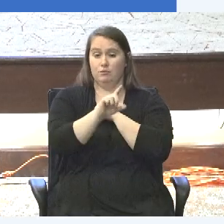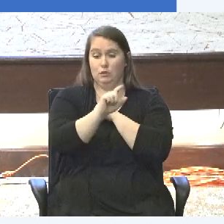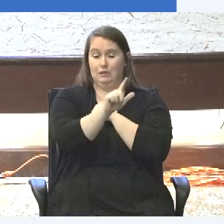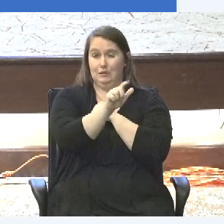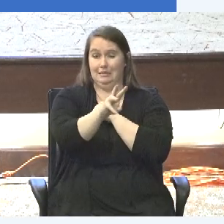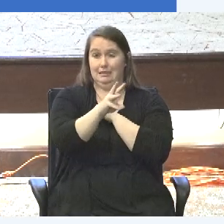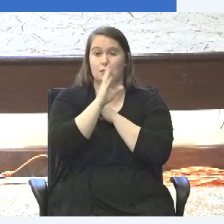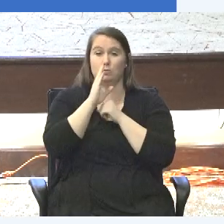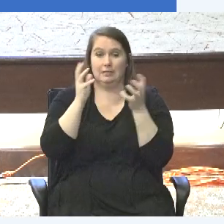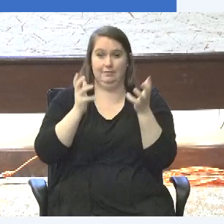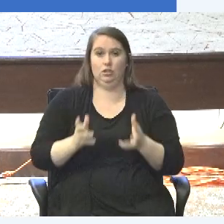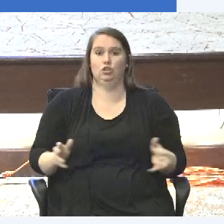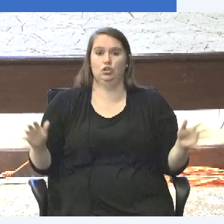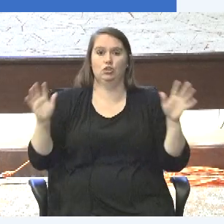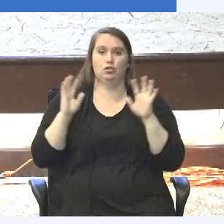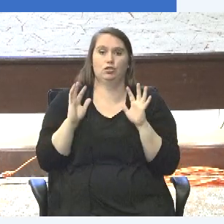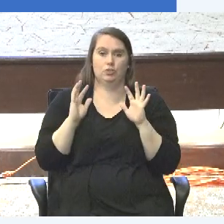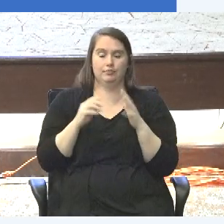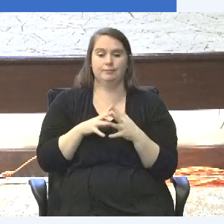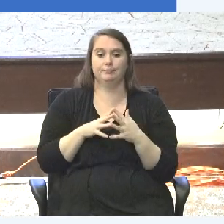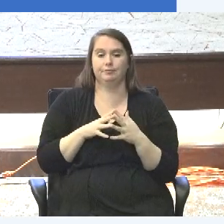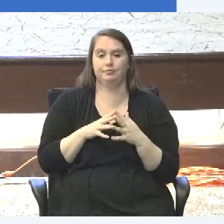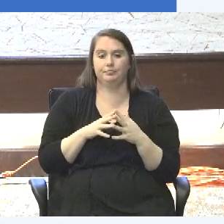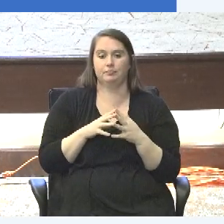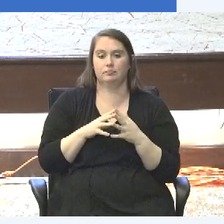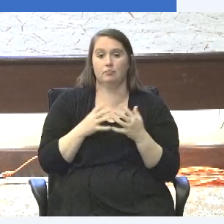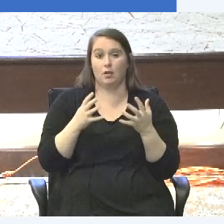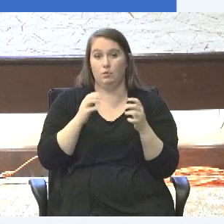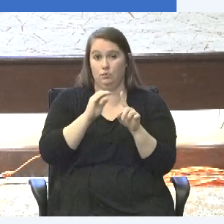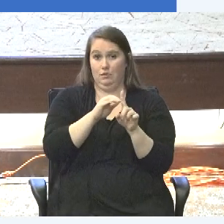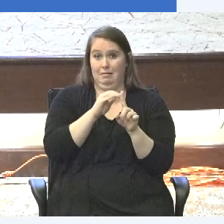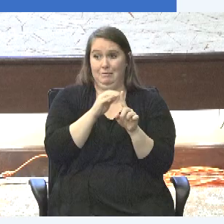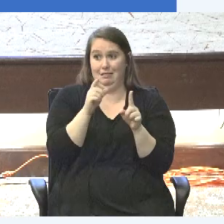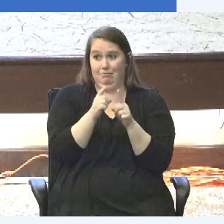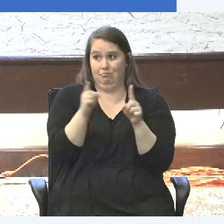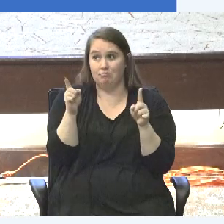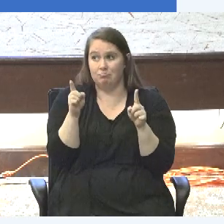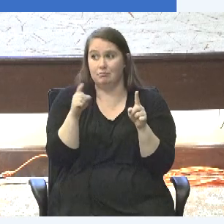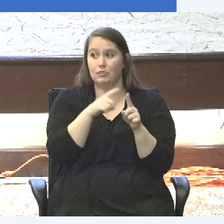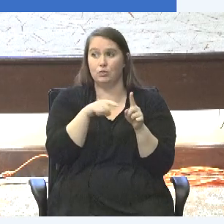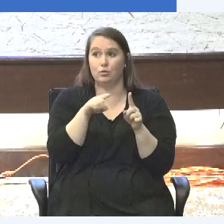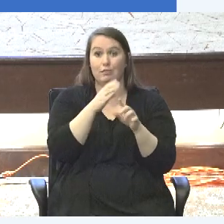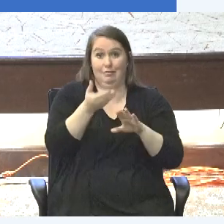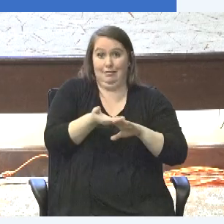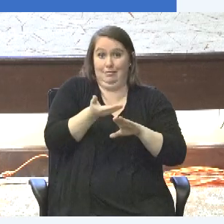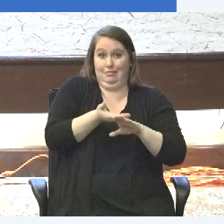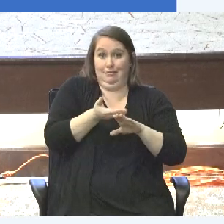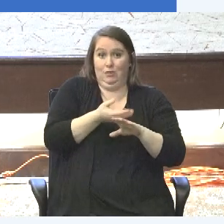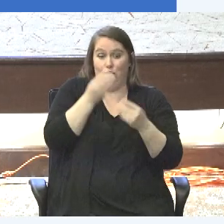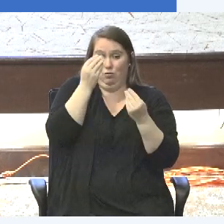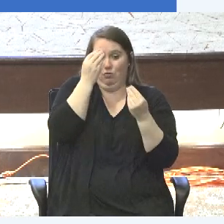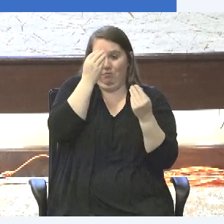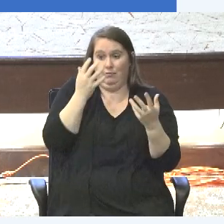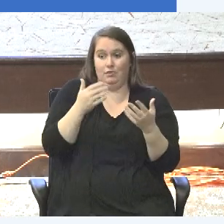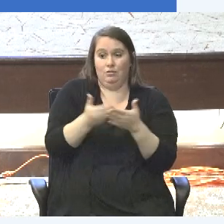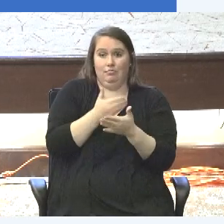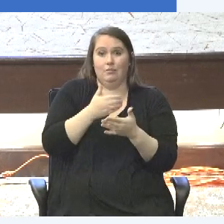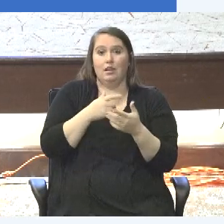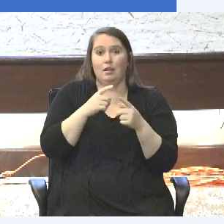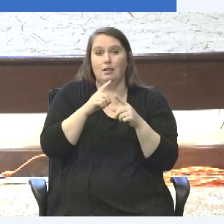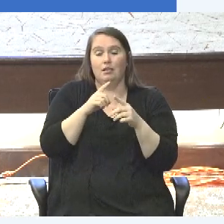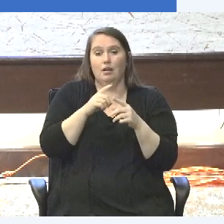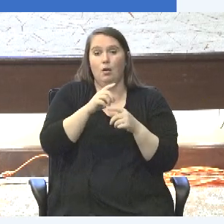estimated completion. So as we're going, I want to remind everybody you can find updates on this project at